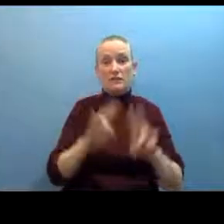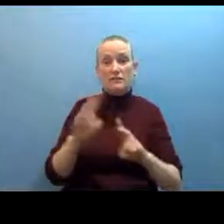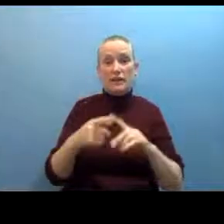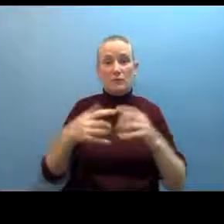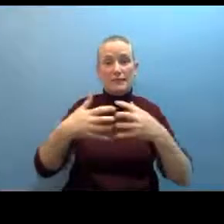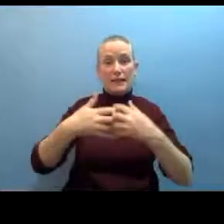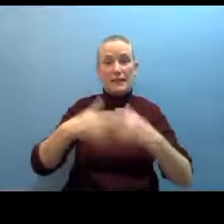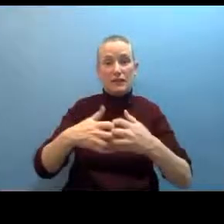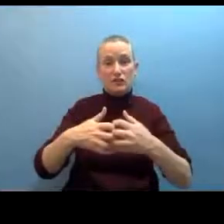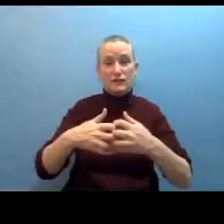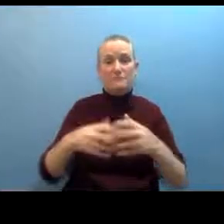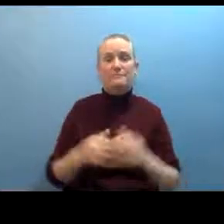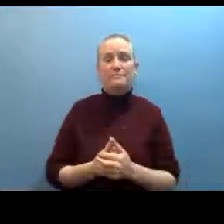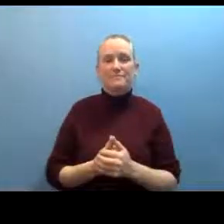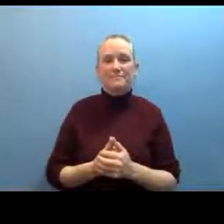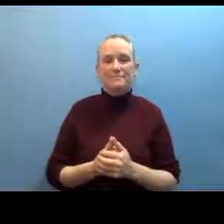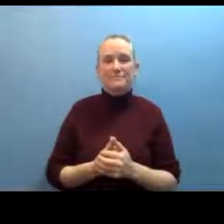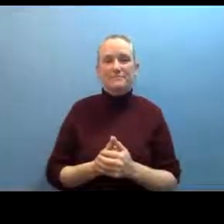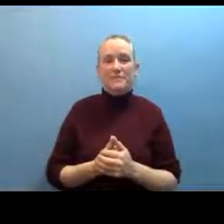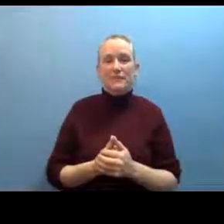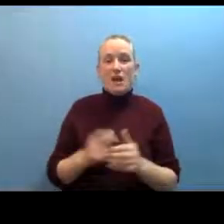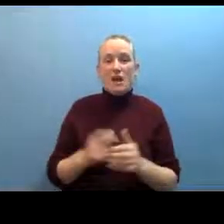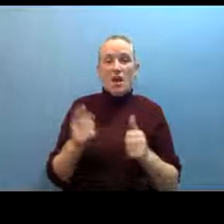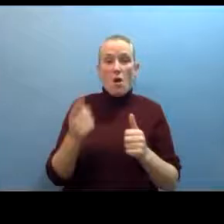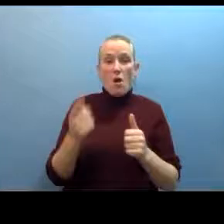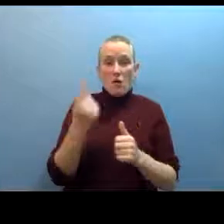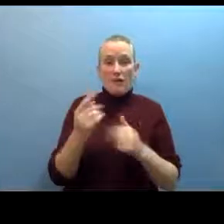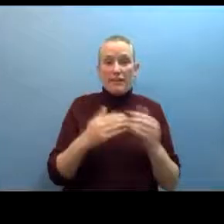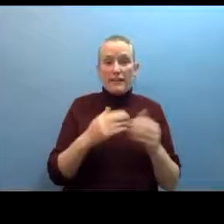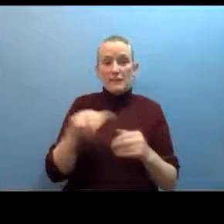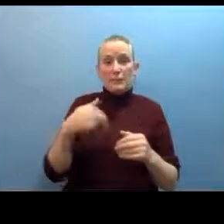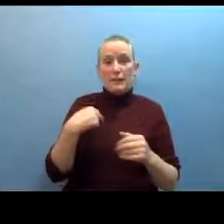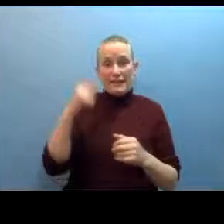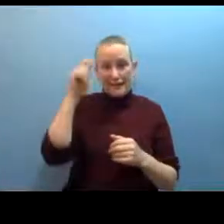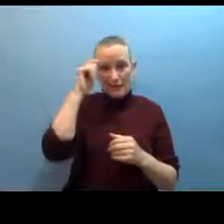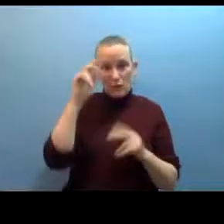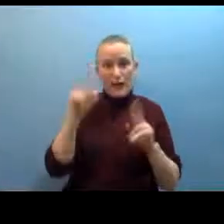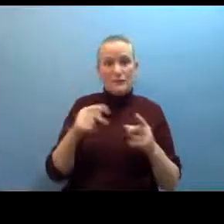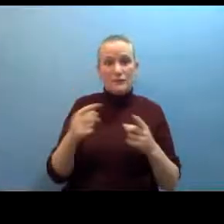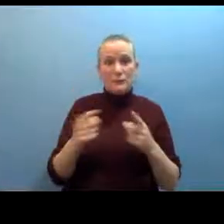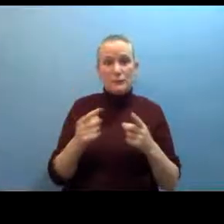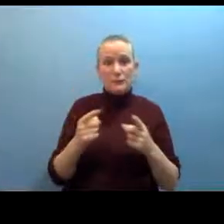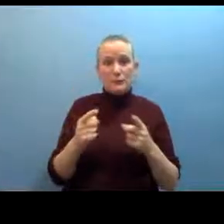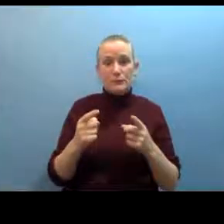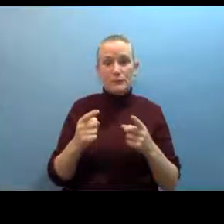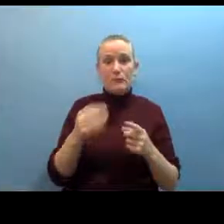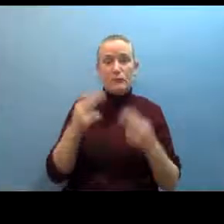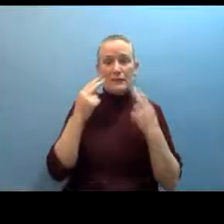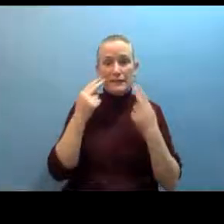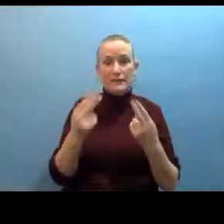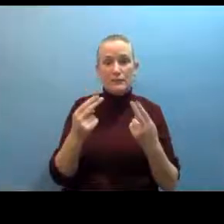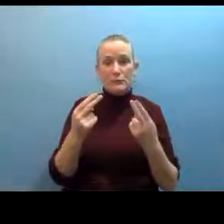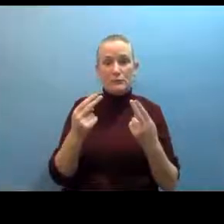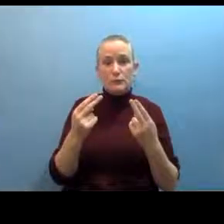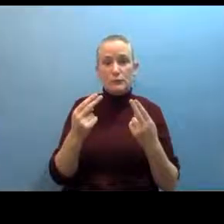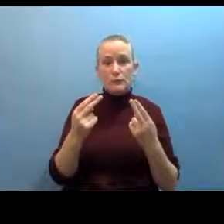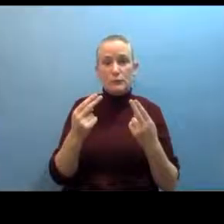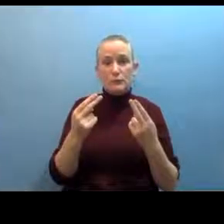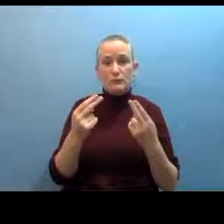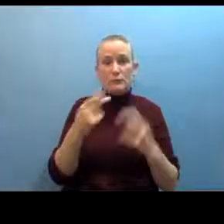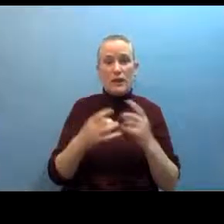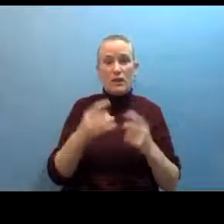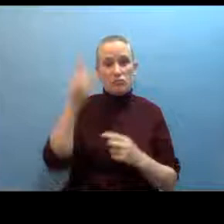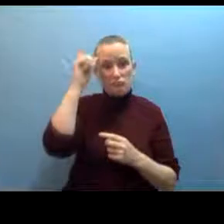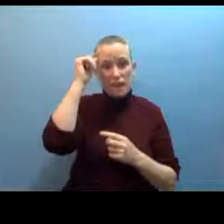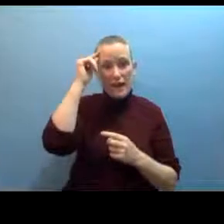technology. One of the things that we think you can do is if you need to increase the size of Ray's camera,